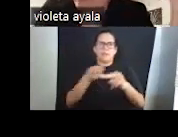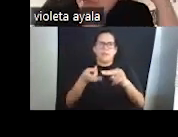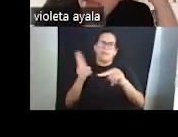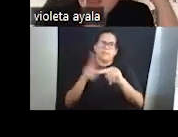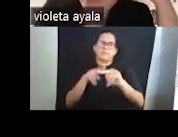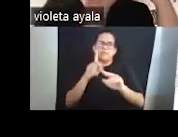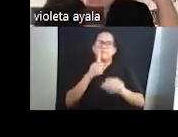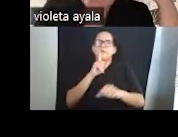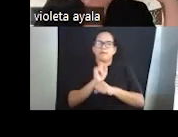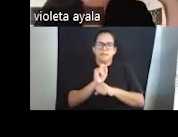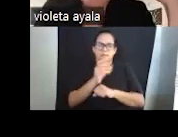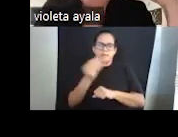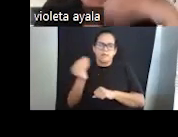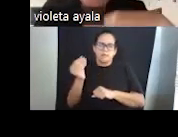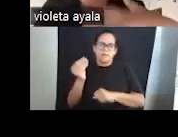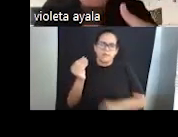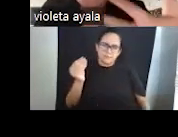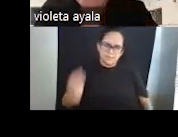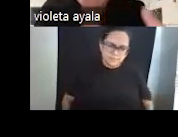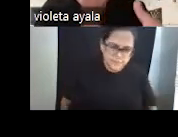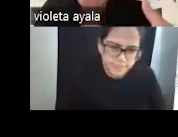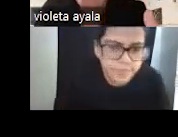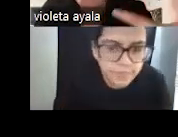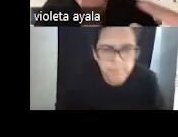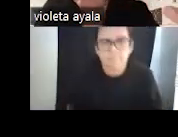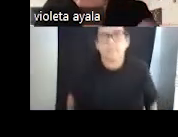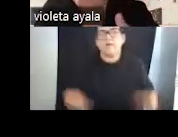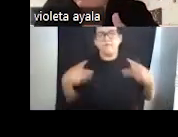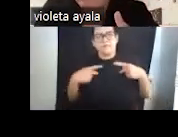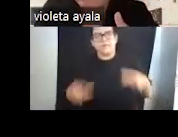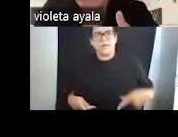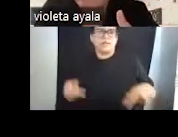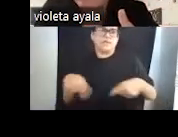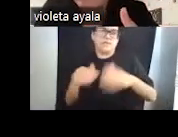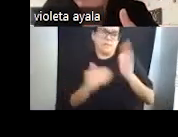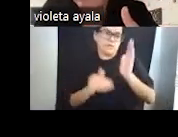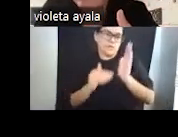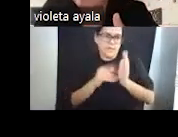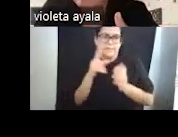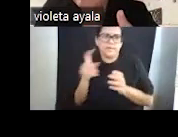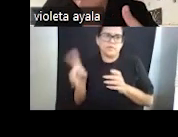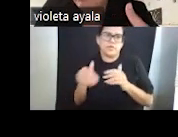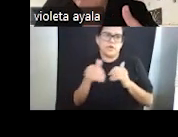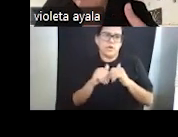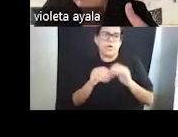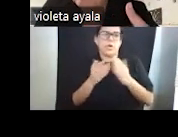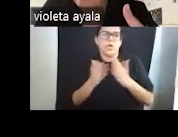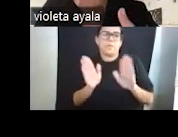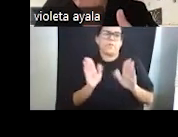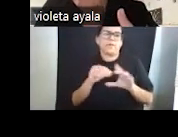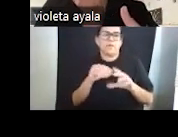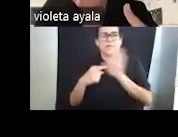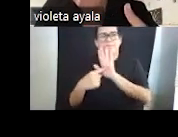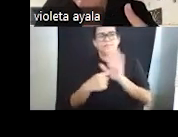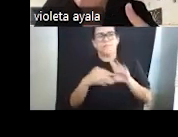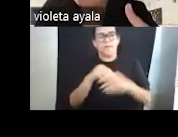reality and on the physicality of them again, because they're going to open in an exhibition in March as part of